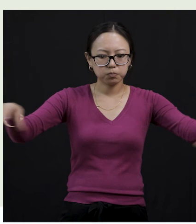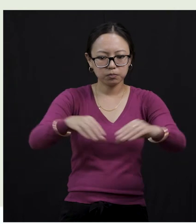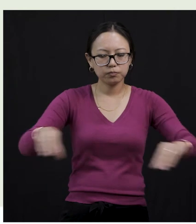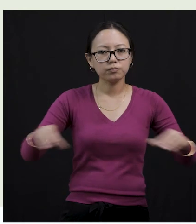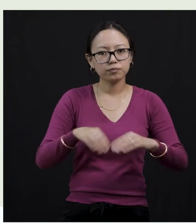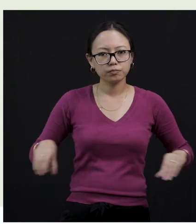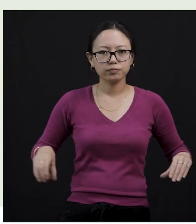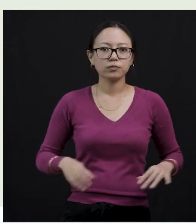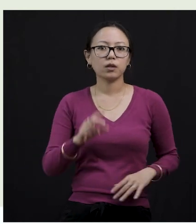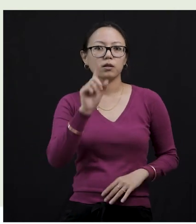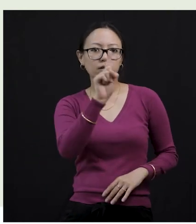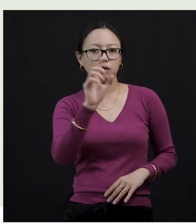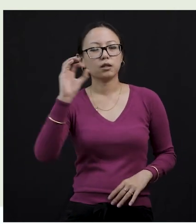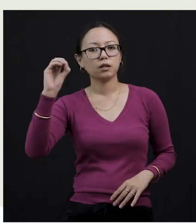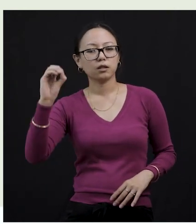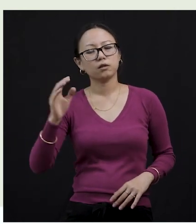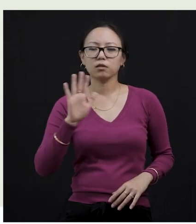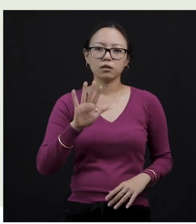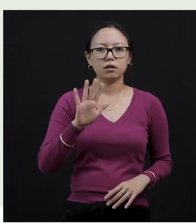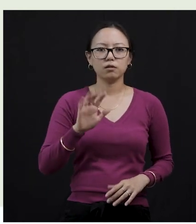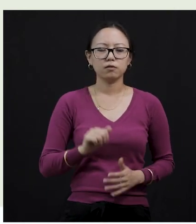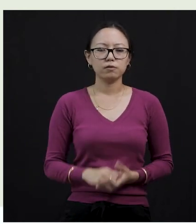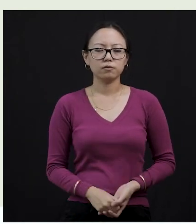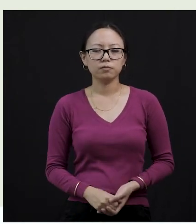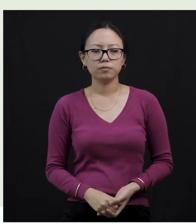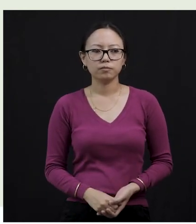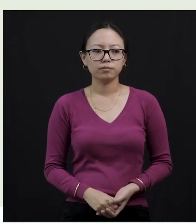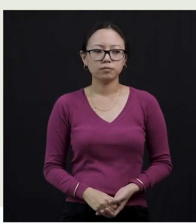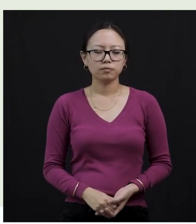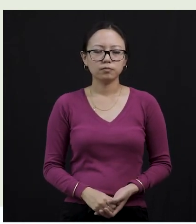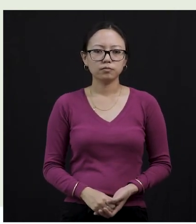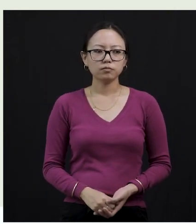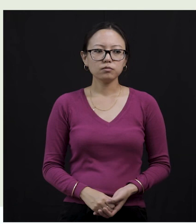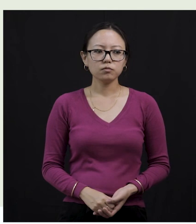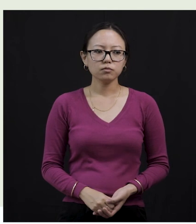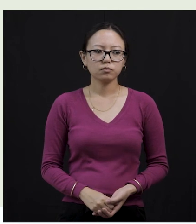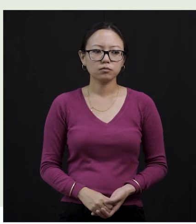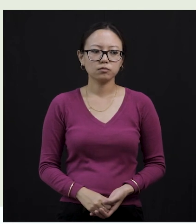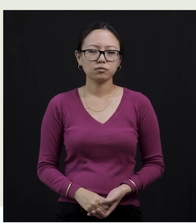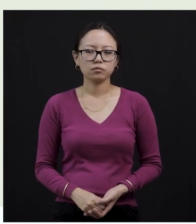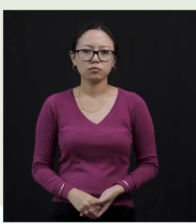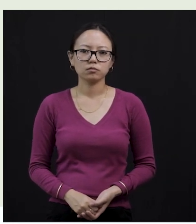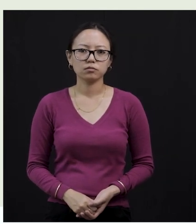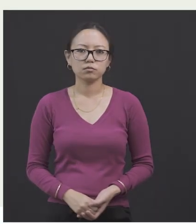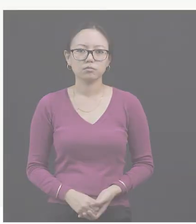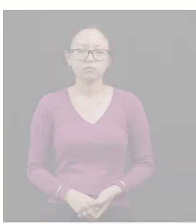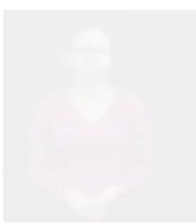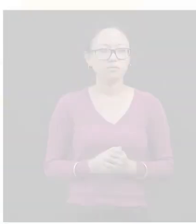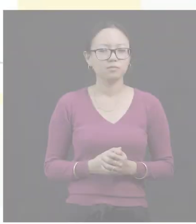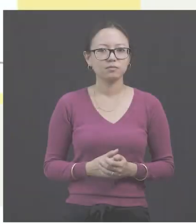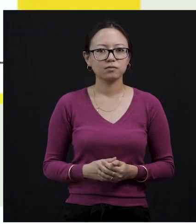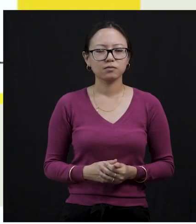total 10 rows. Okay, 10 rows were there, and the answer is how much? 10.